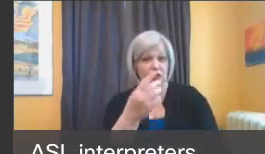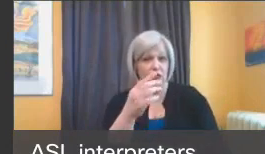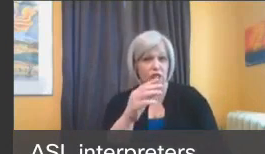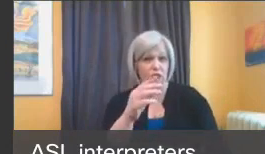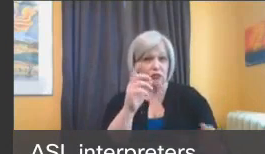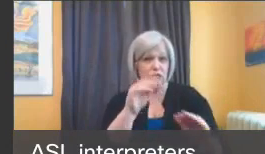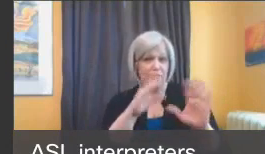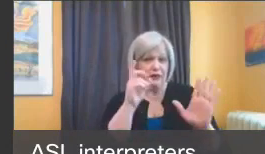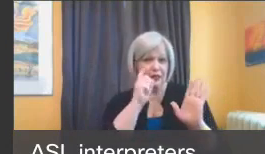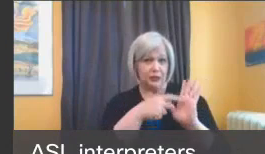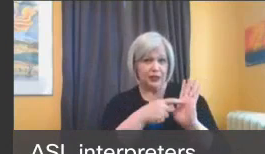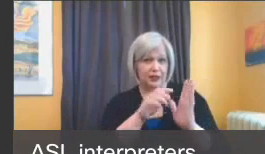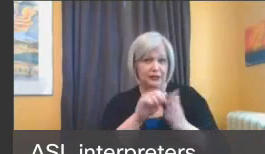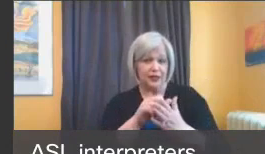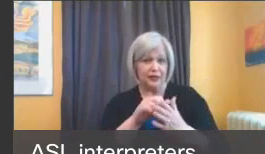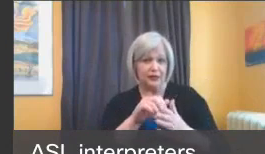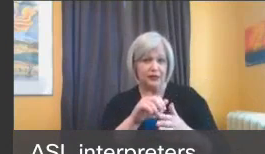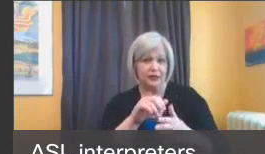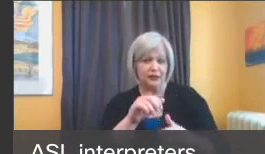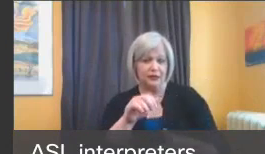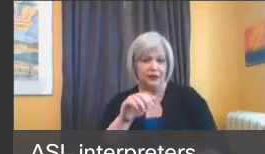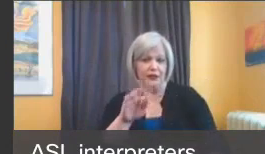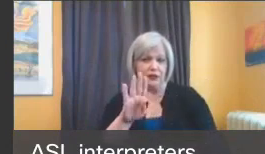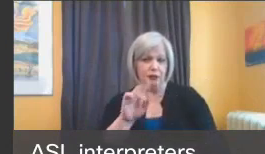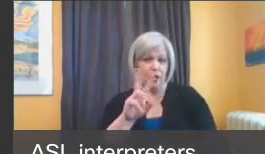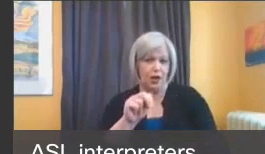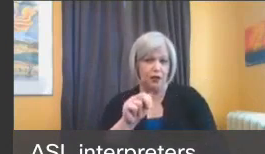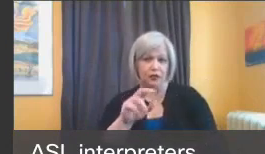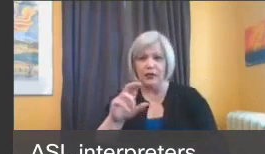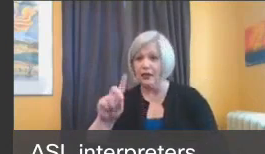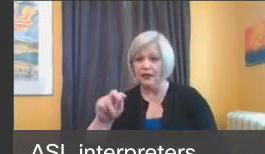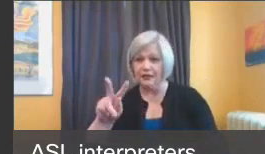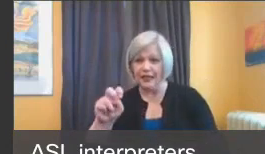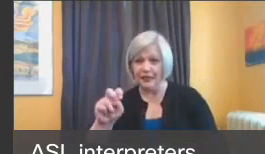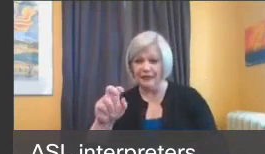that Broward and Dade are very close. And